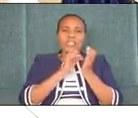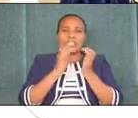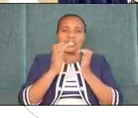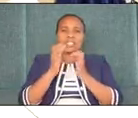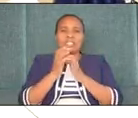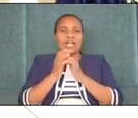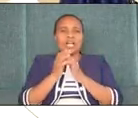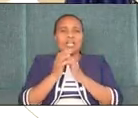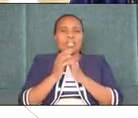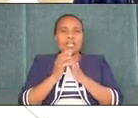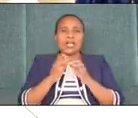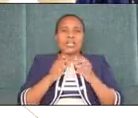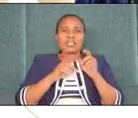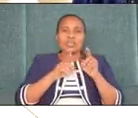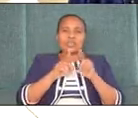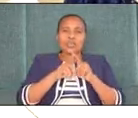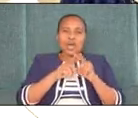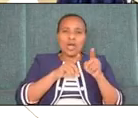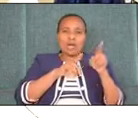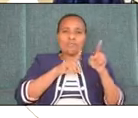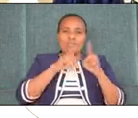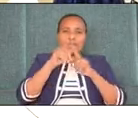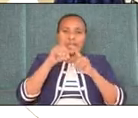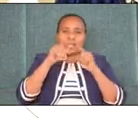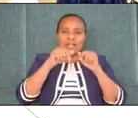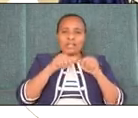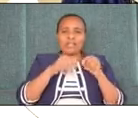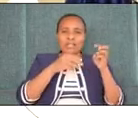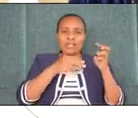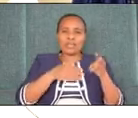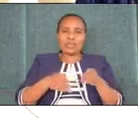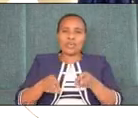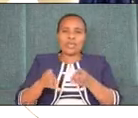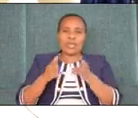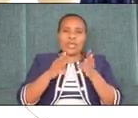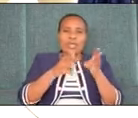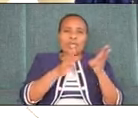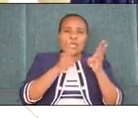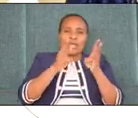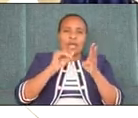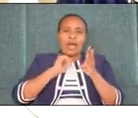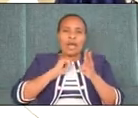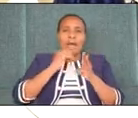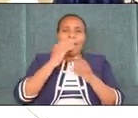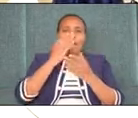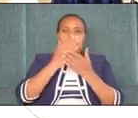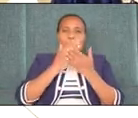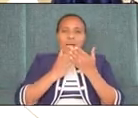hands with Jesus as we travel this sword.